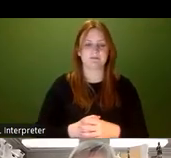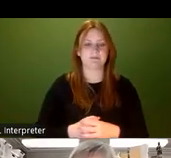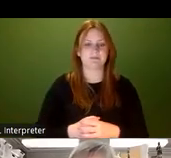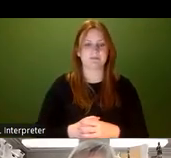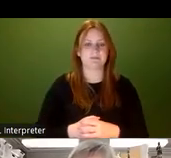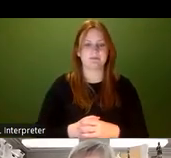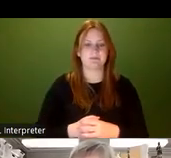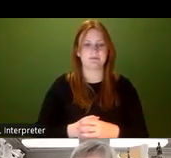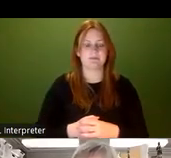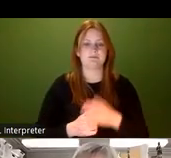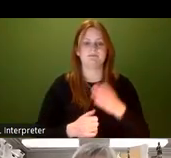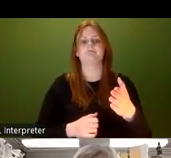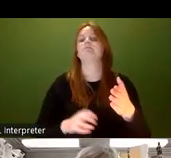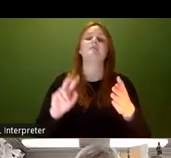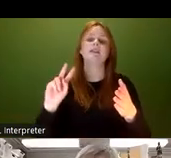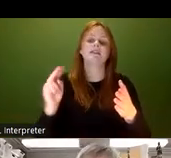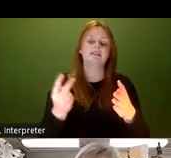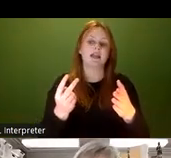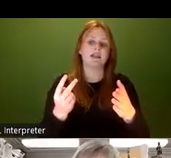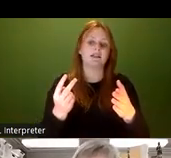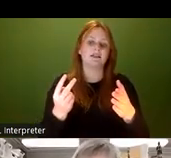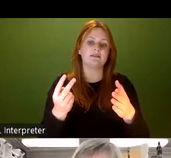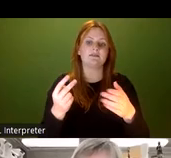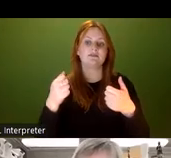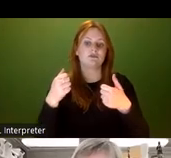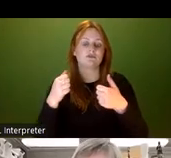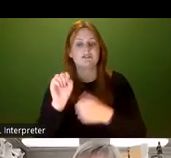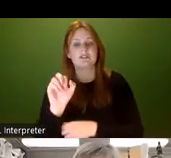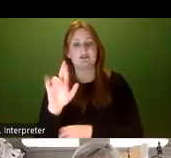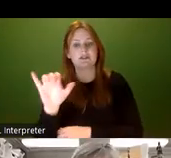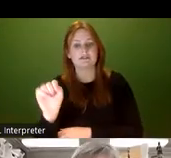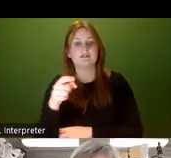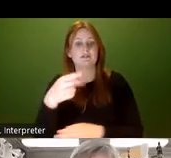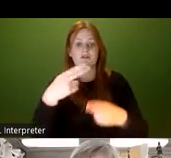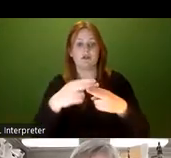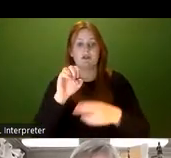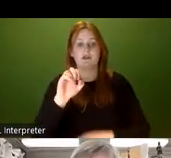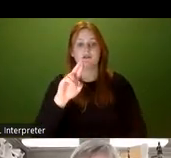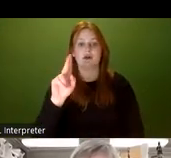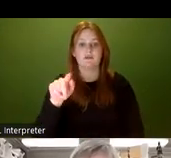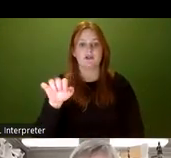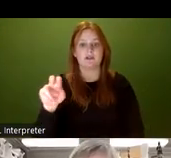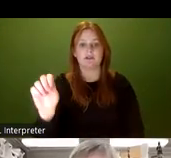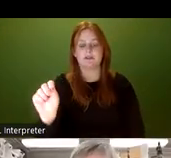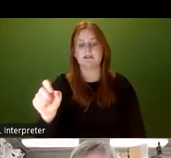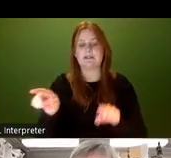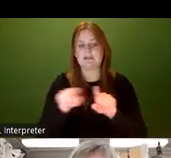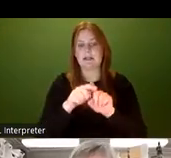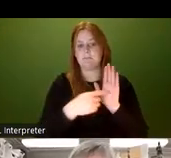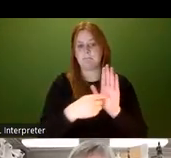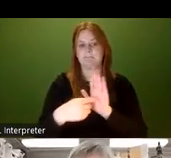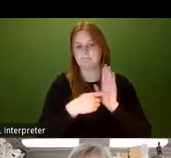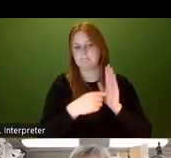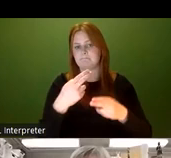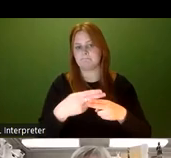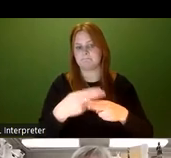is the second series. These are called Eruptions, so it is the exhibition's namesake, the